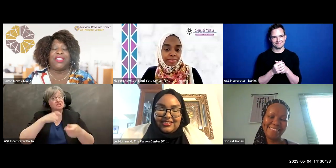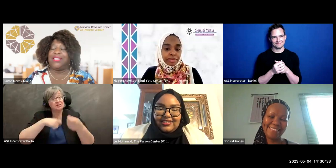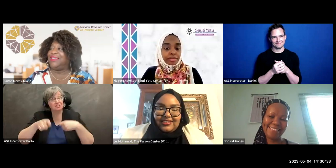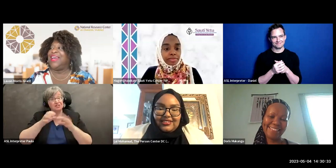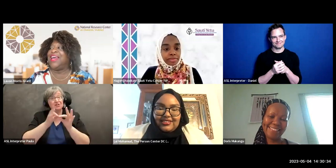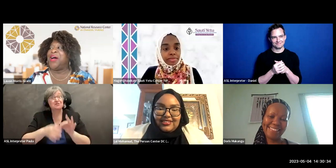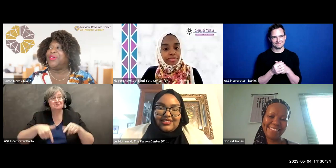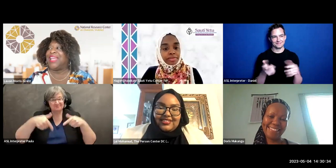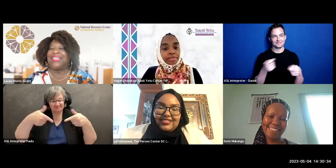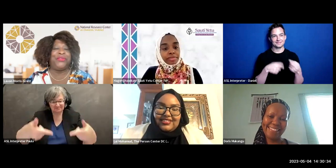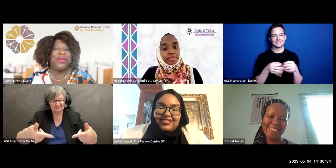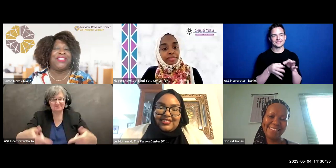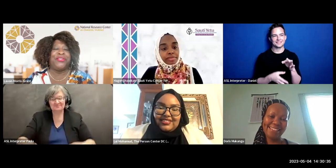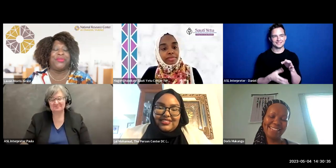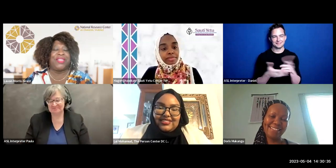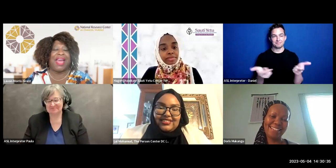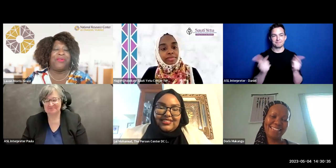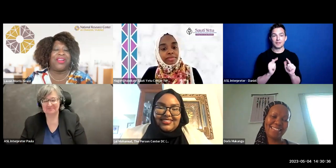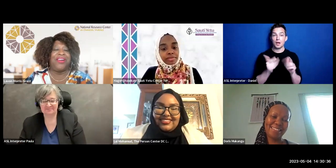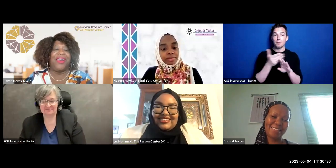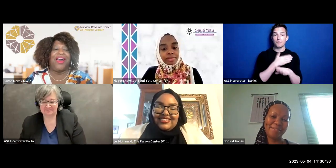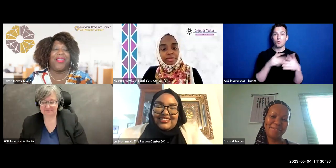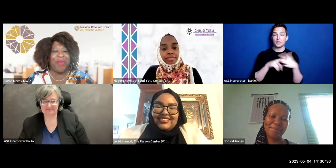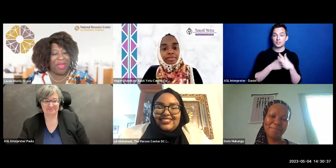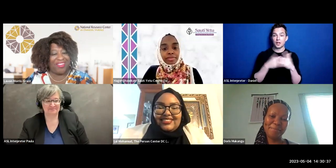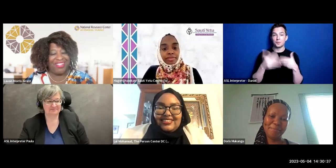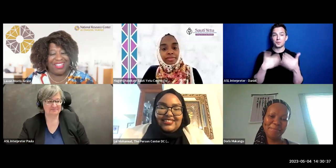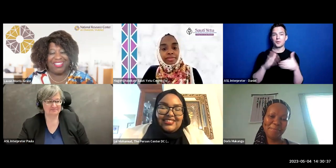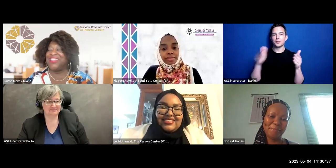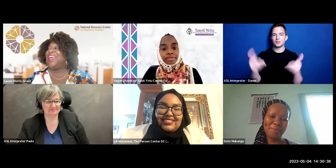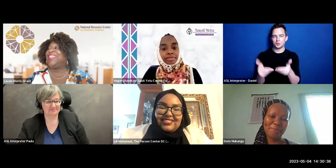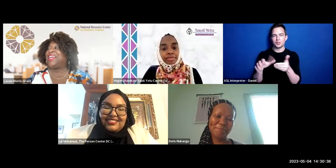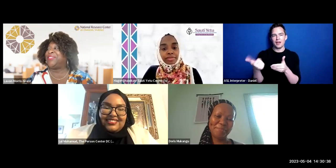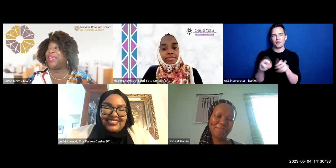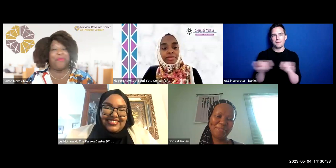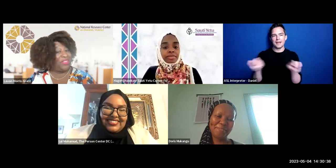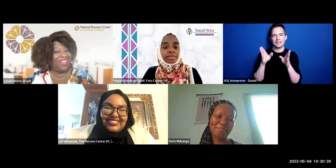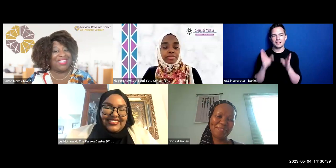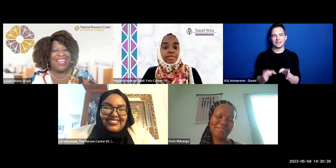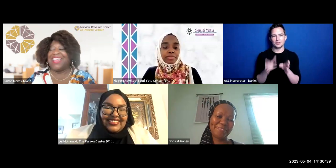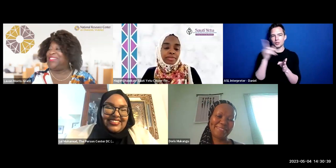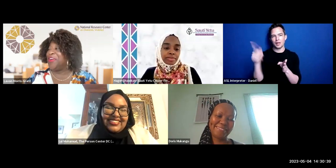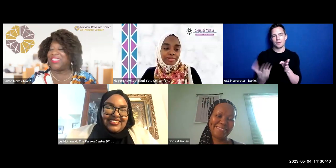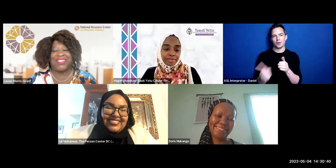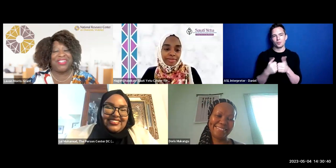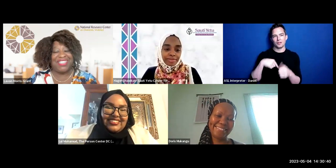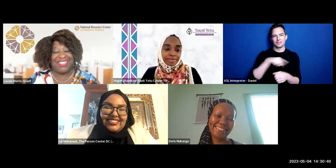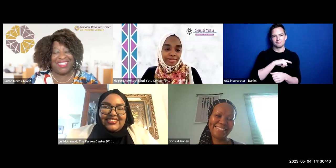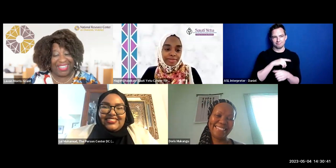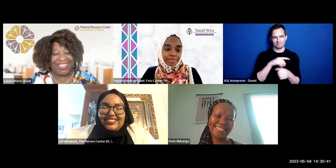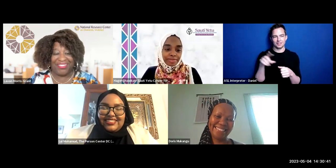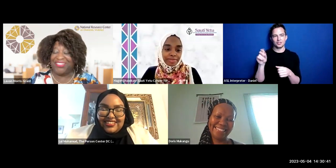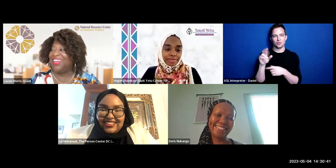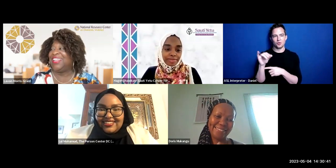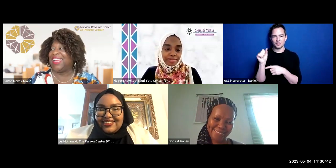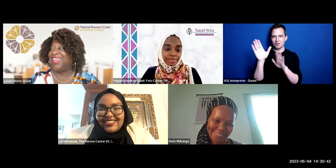question, Lil, I would like to introduce our other panelists that's here with us. And Doris, so good to